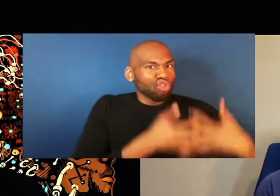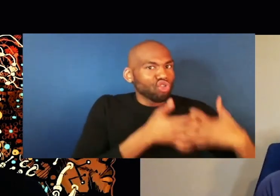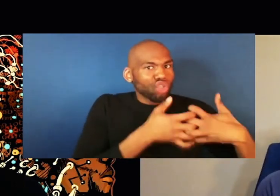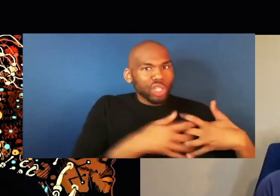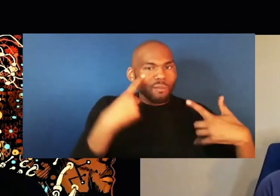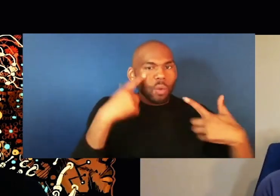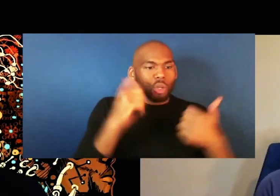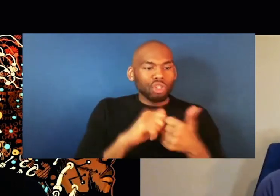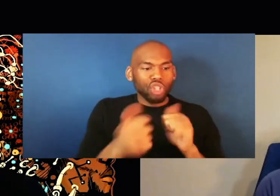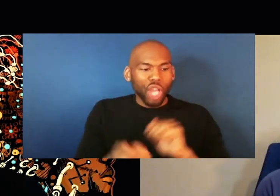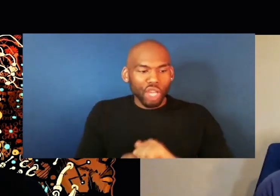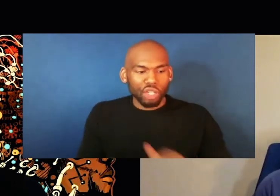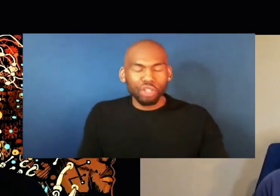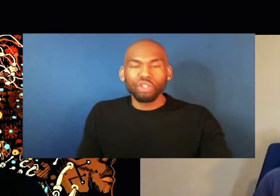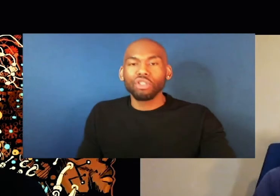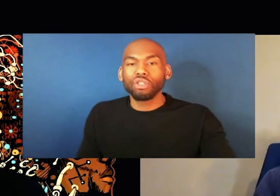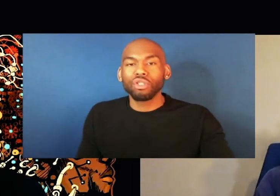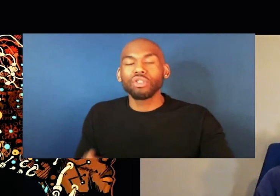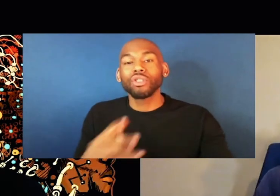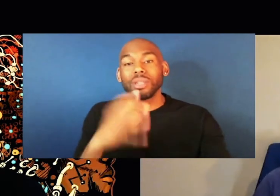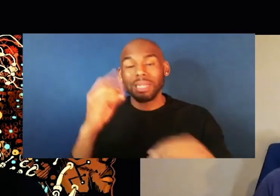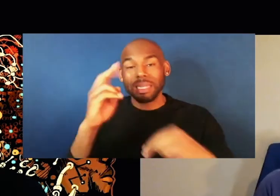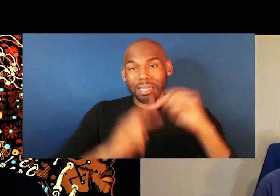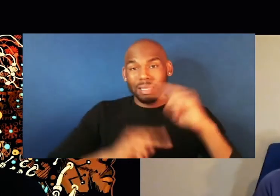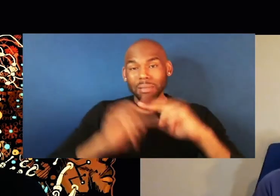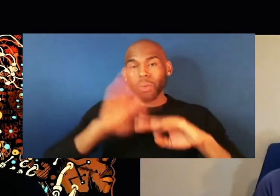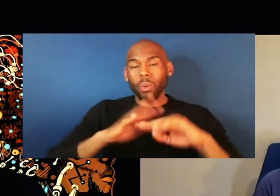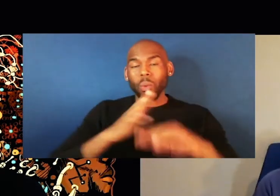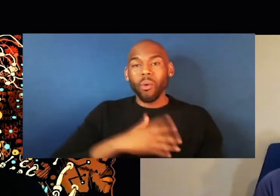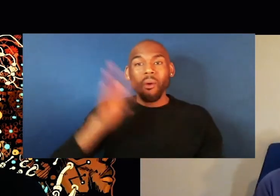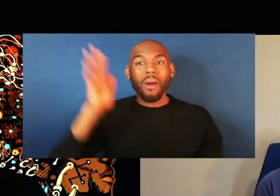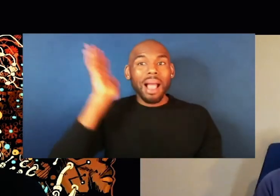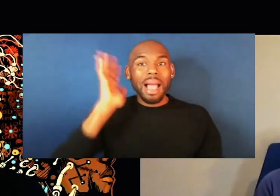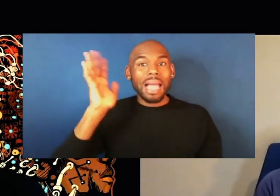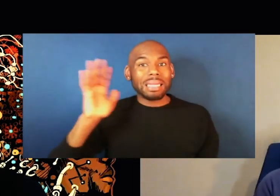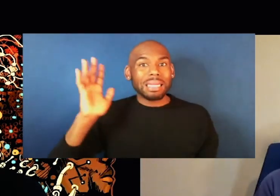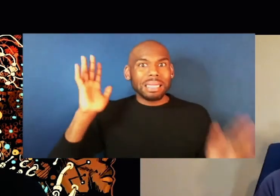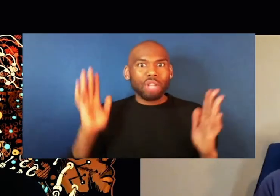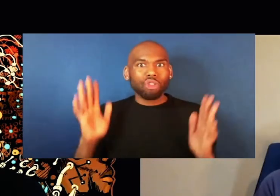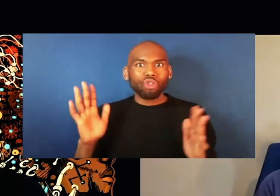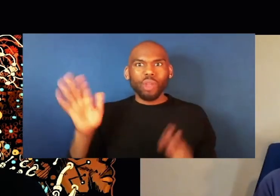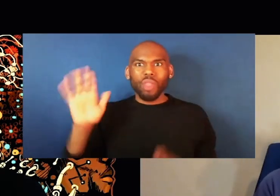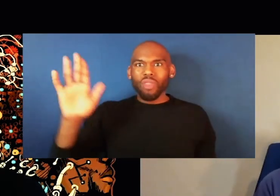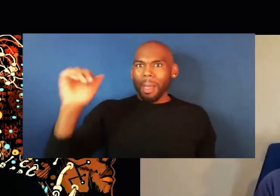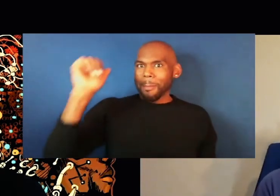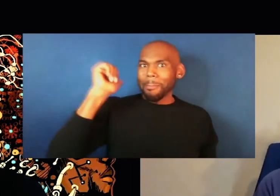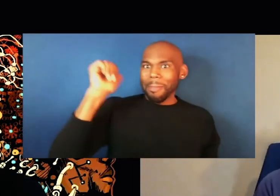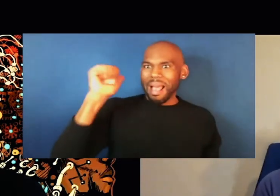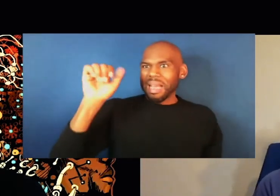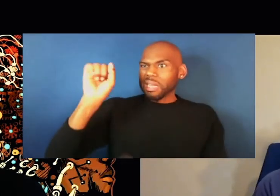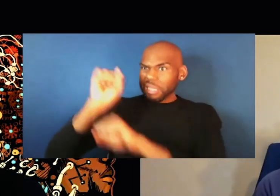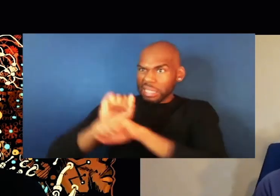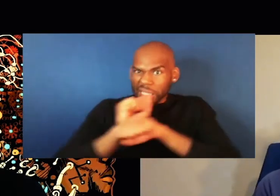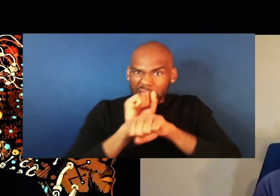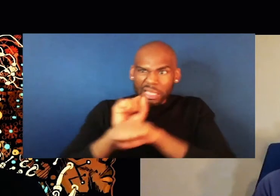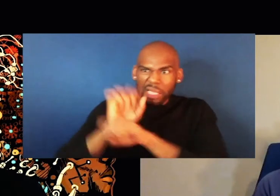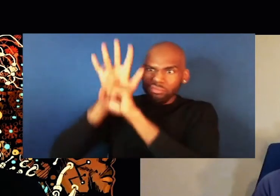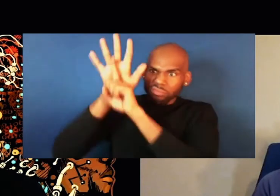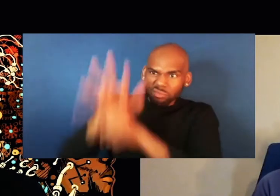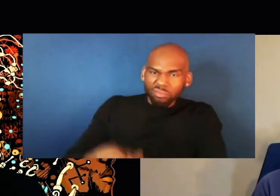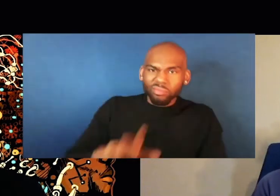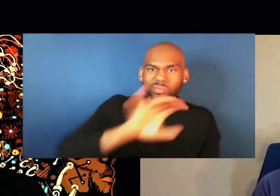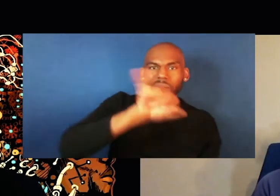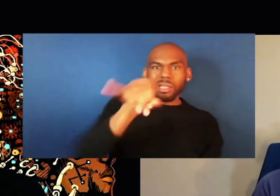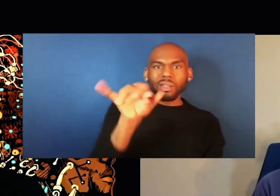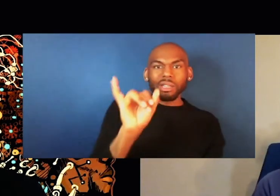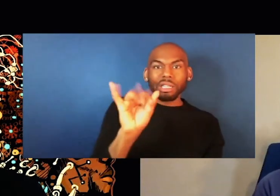for change in this country, and it was literally built on our ancestors' backs, right? Through slavery and through other types of Jim Crow